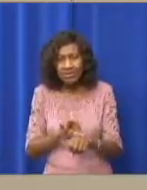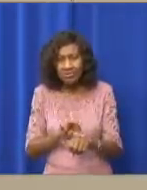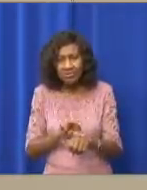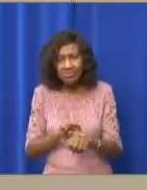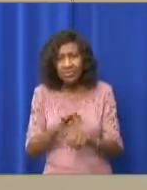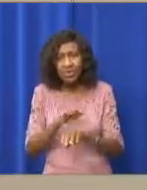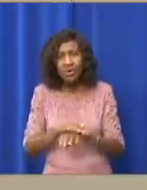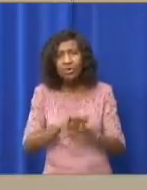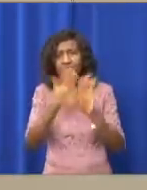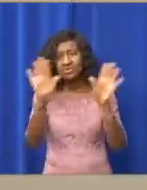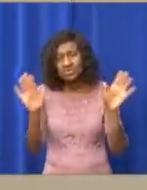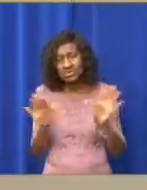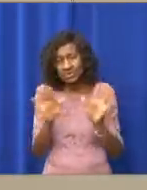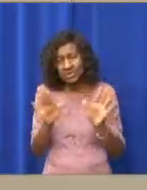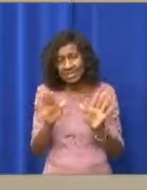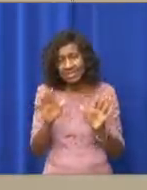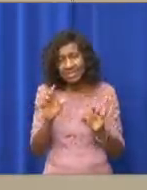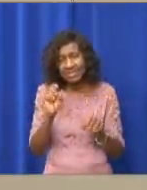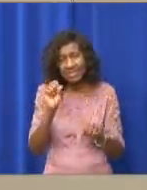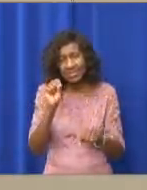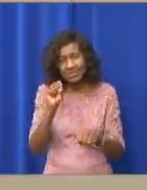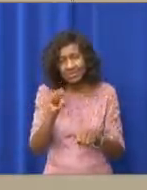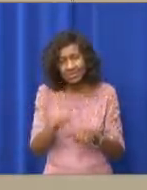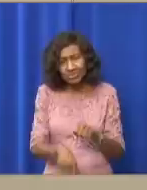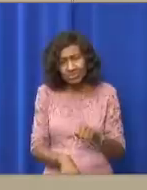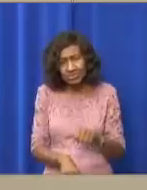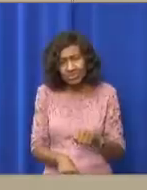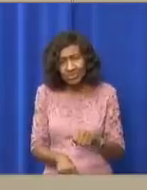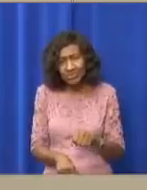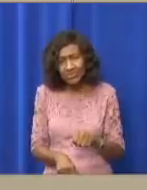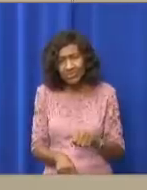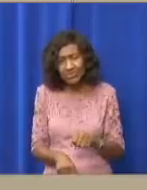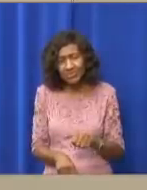Sunday. So that